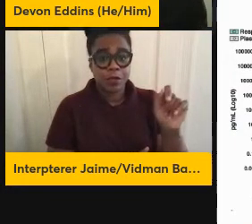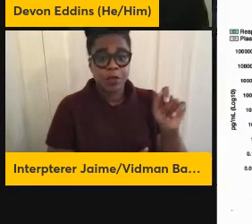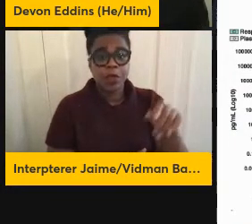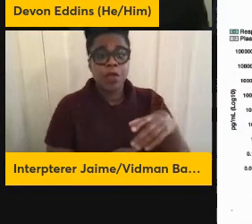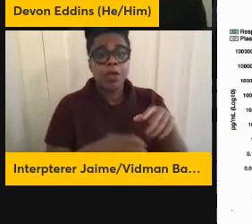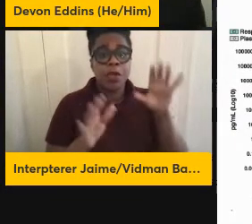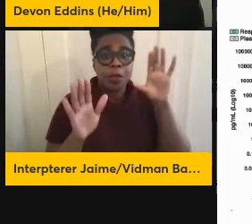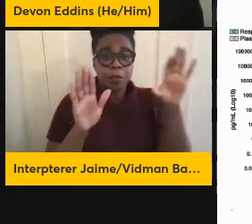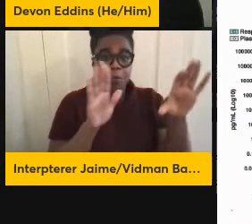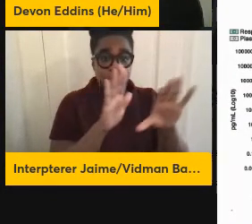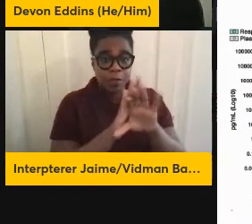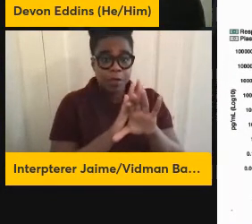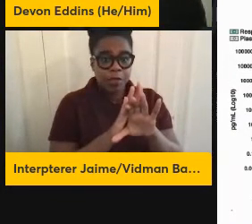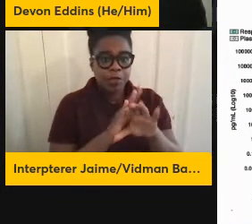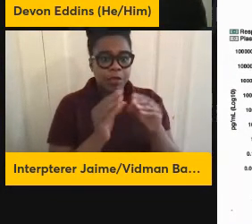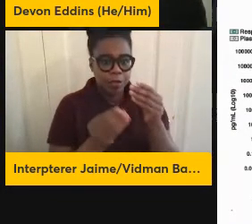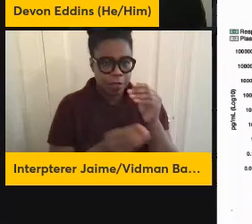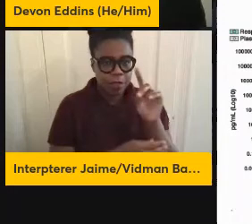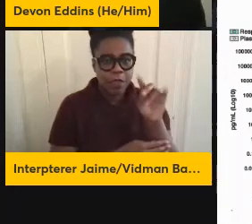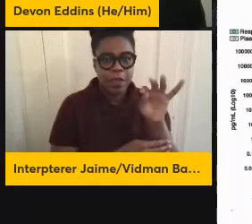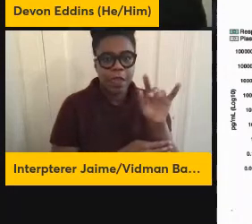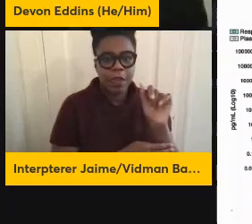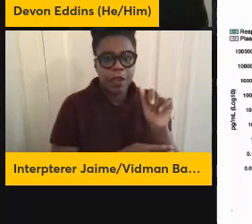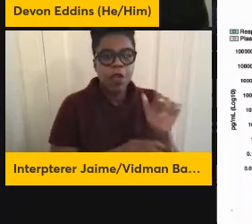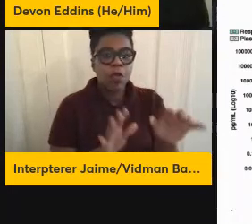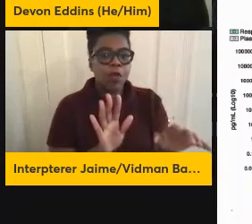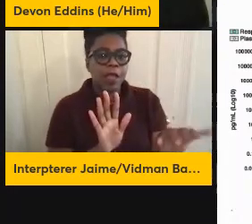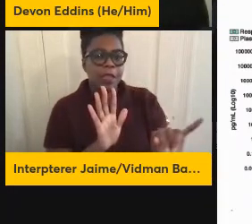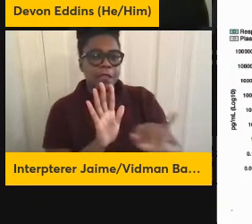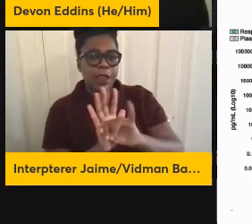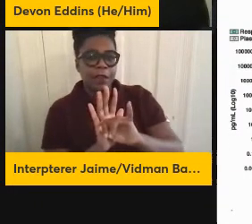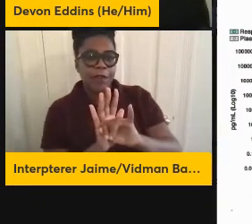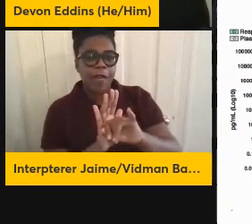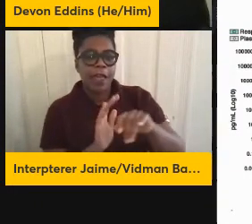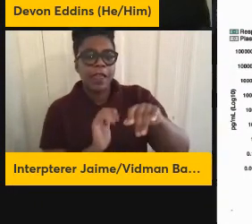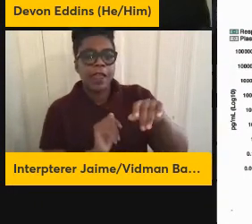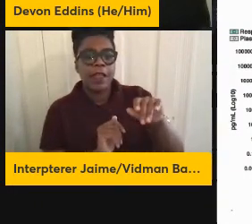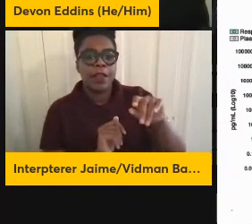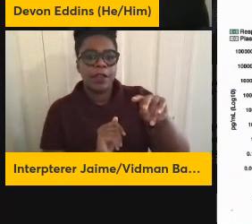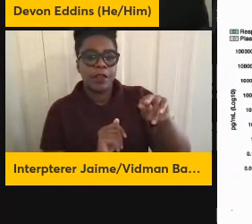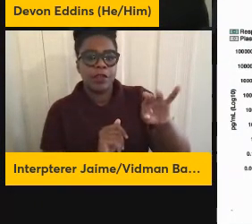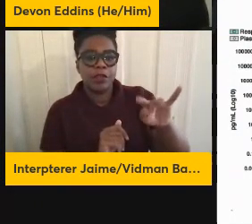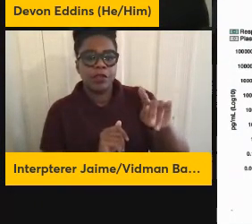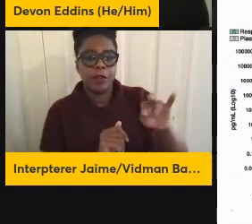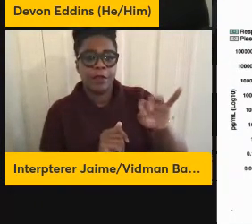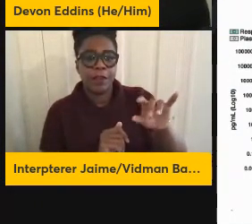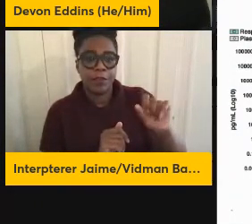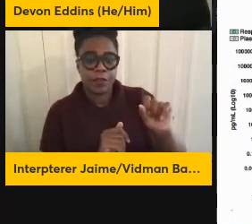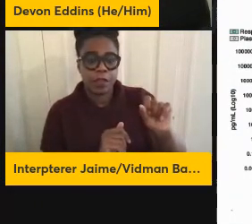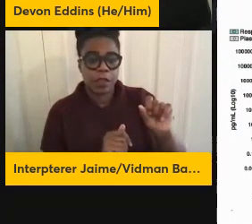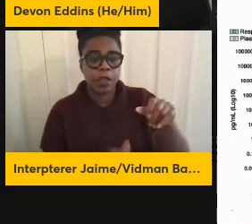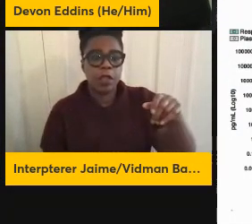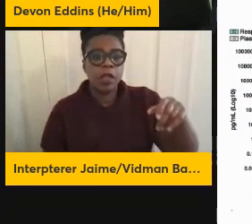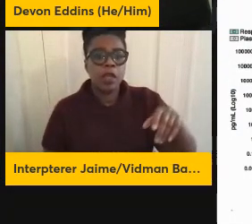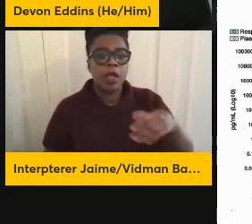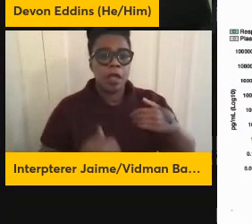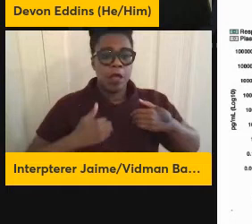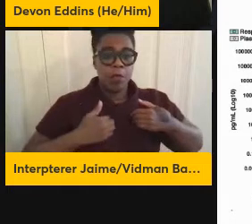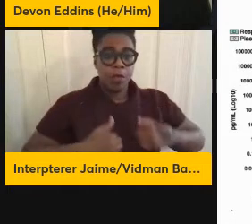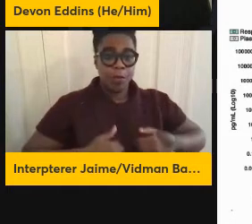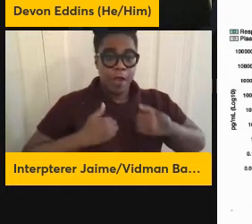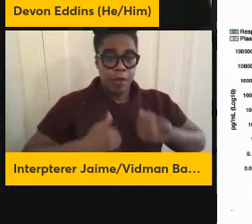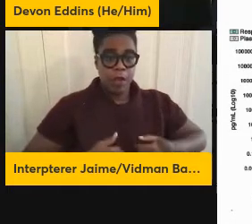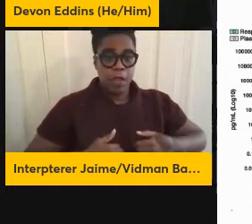identify a hyperinflammatory phenotype of neutrophils once they got into the airways. So pulmonary neutrophils,